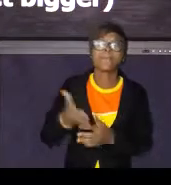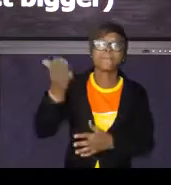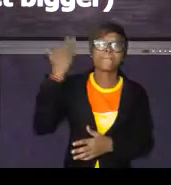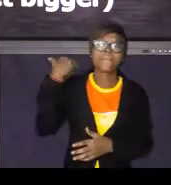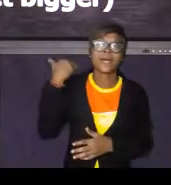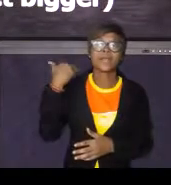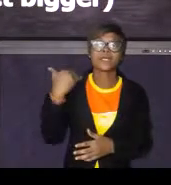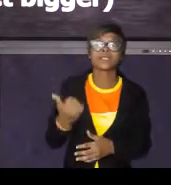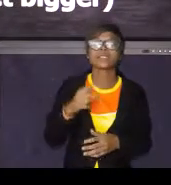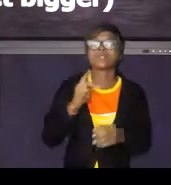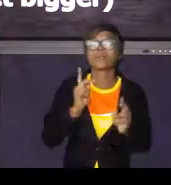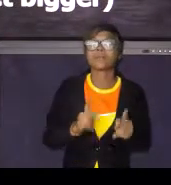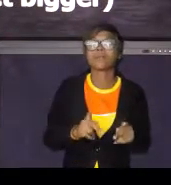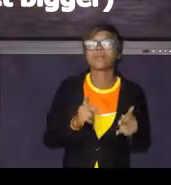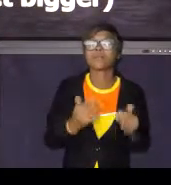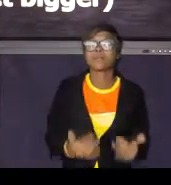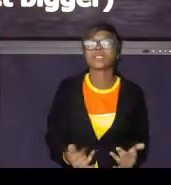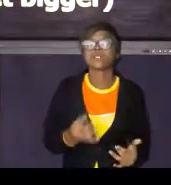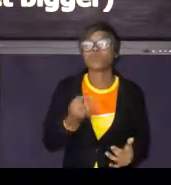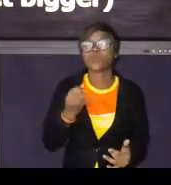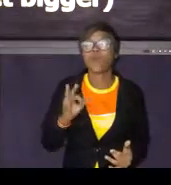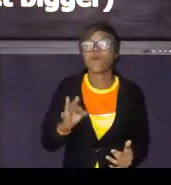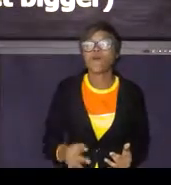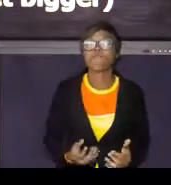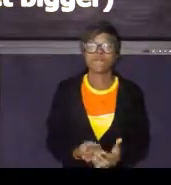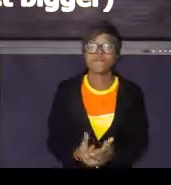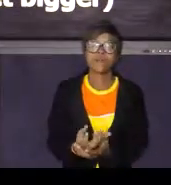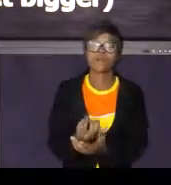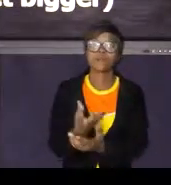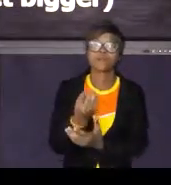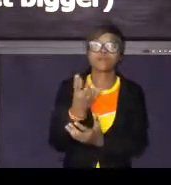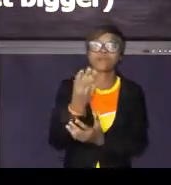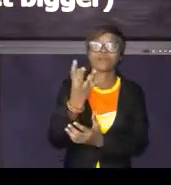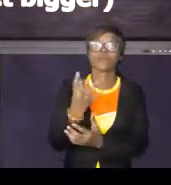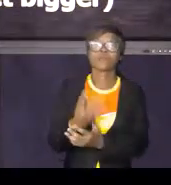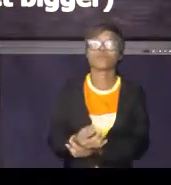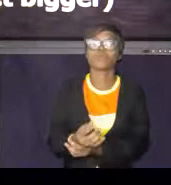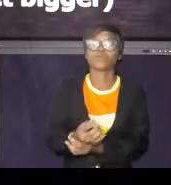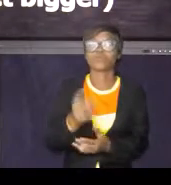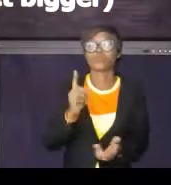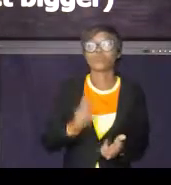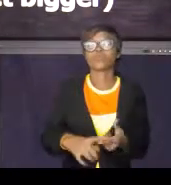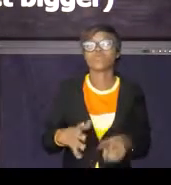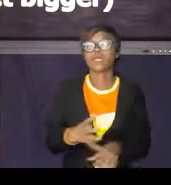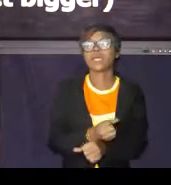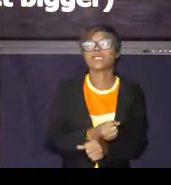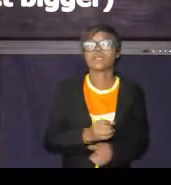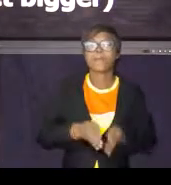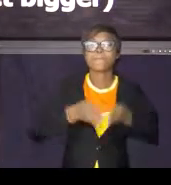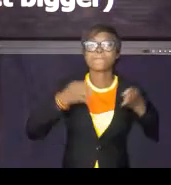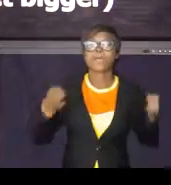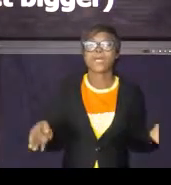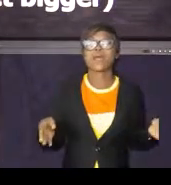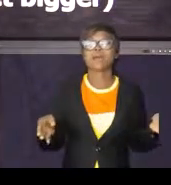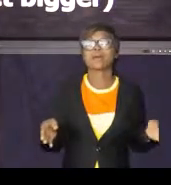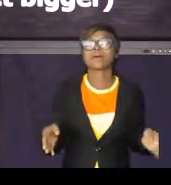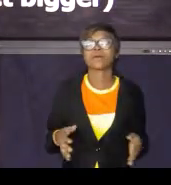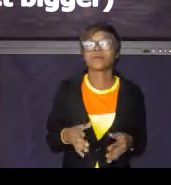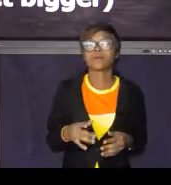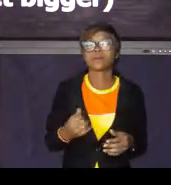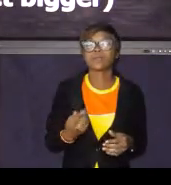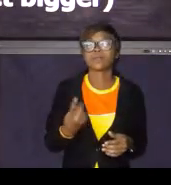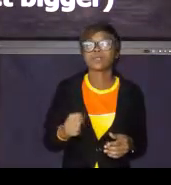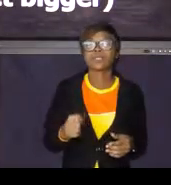G-R-O-W-N, is the past participle of grow, which means to get bigger. Can you see now?